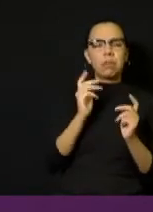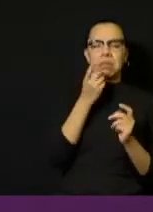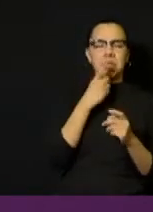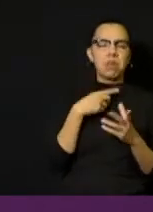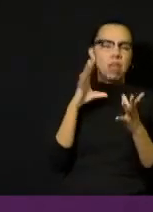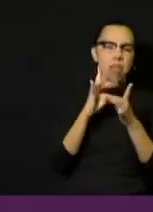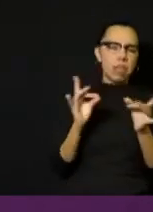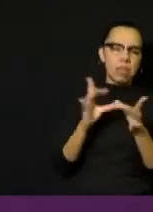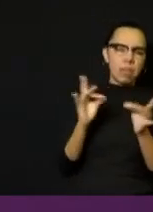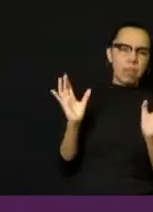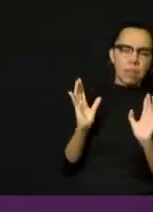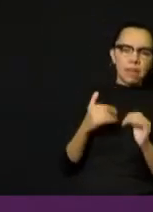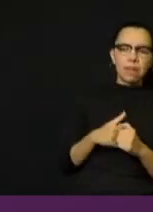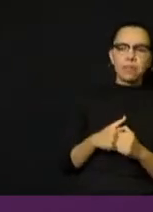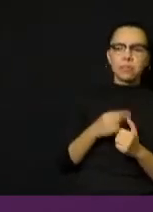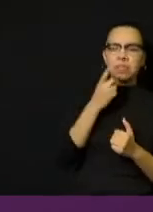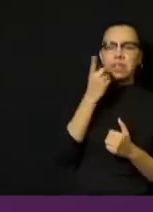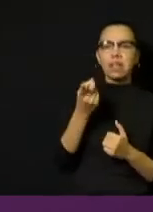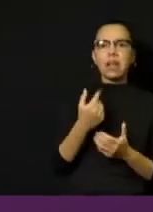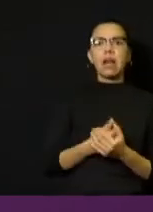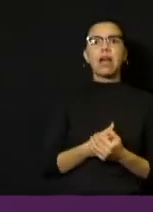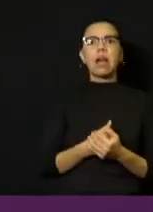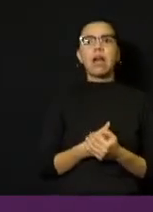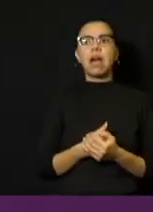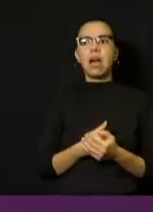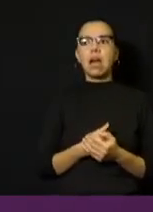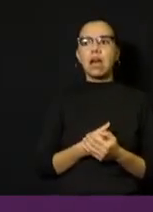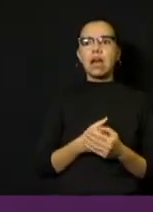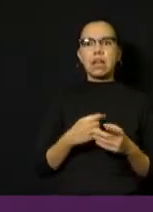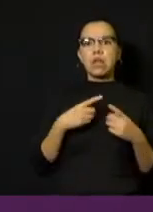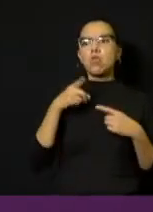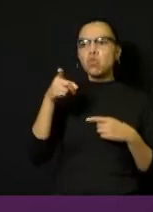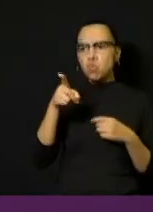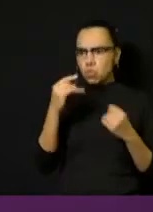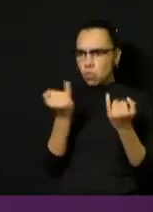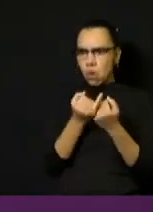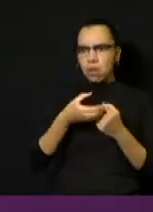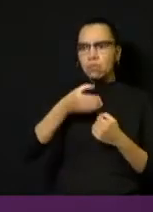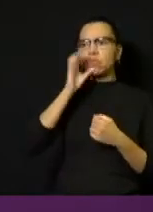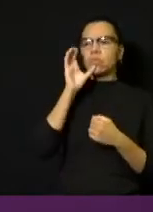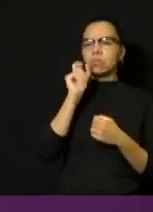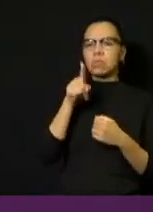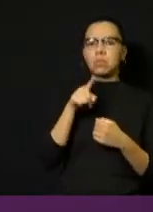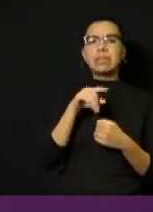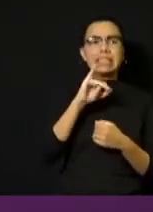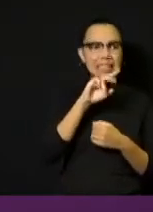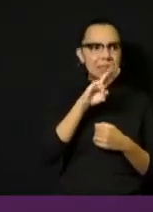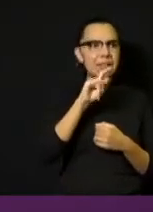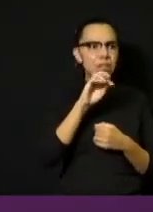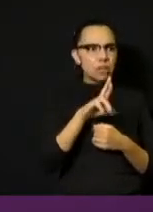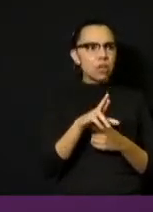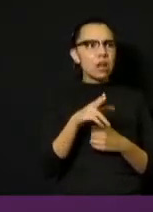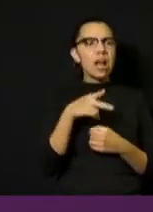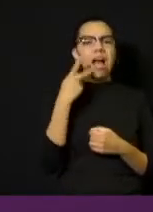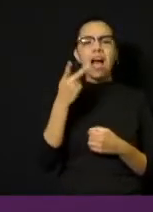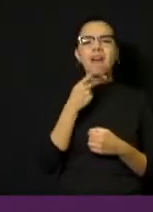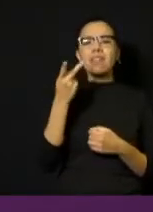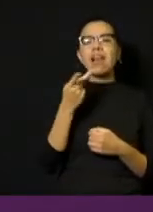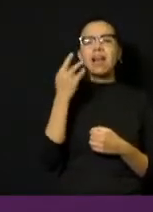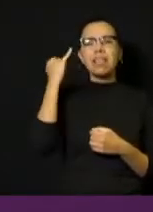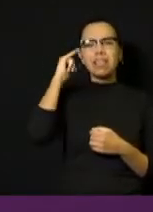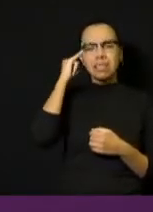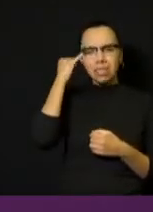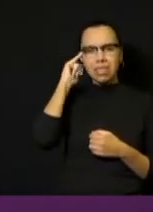this? He described the situation. Severa, give that person what you took. Yes,